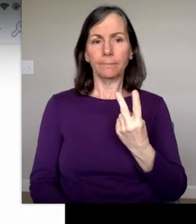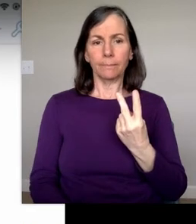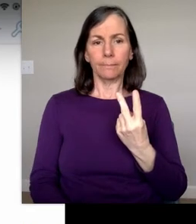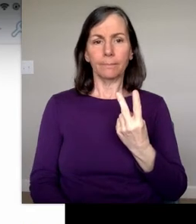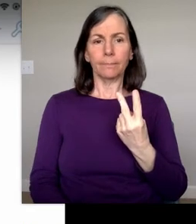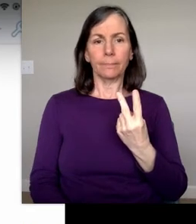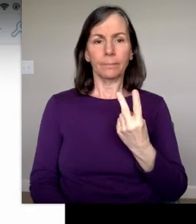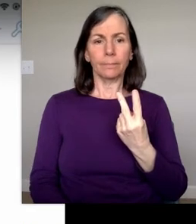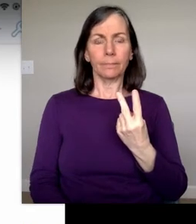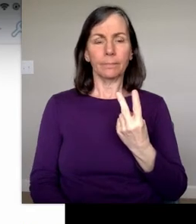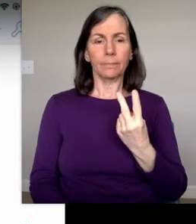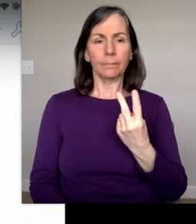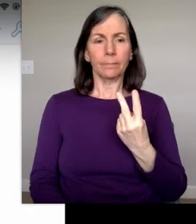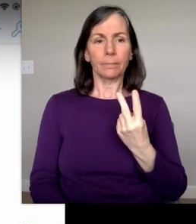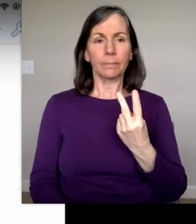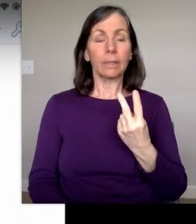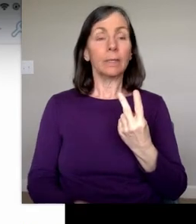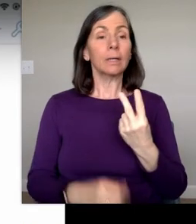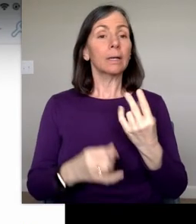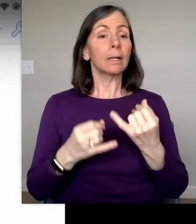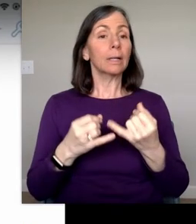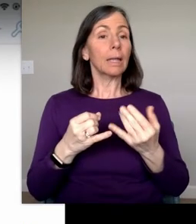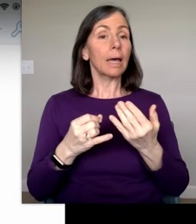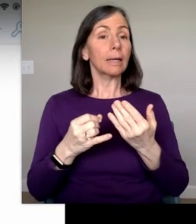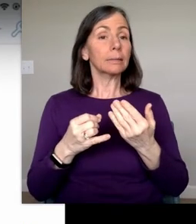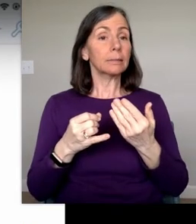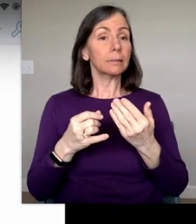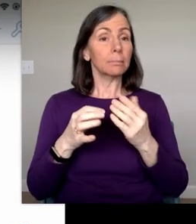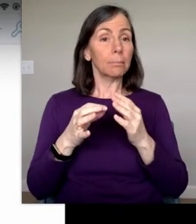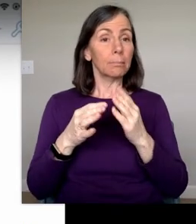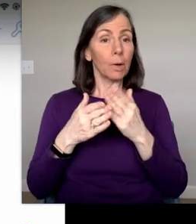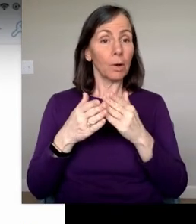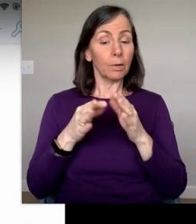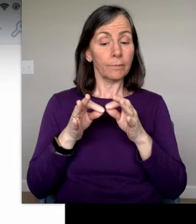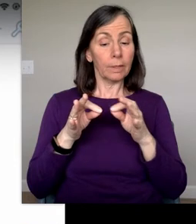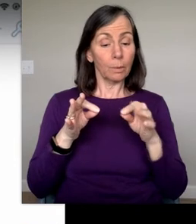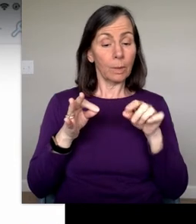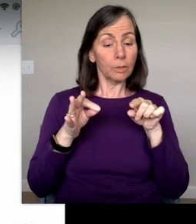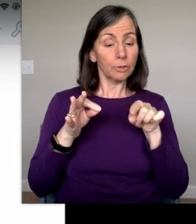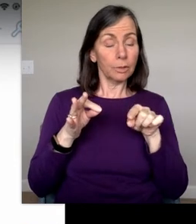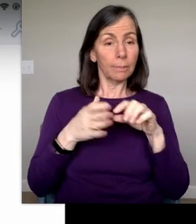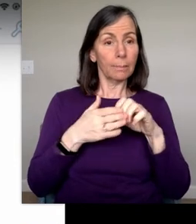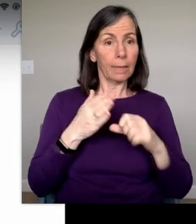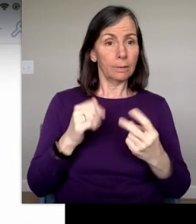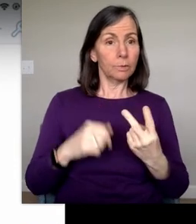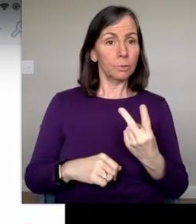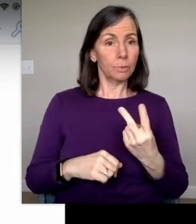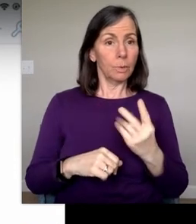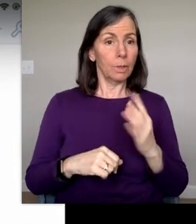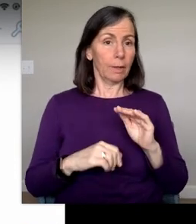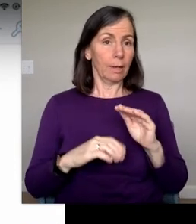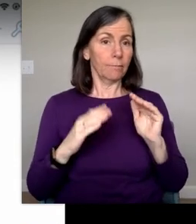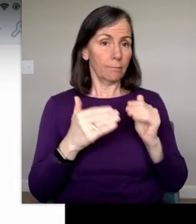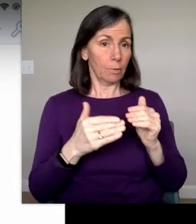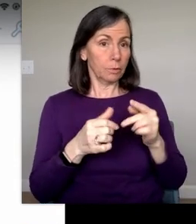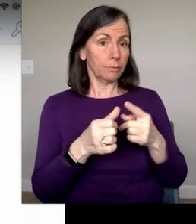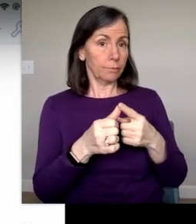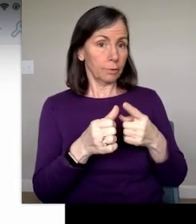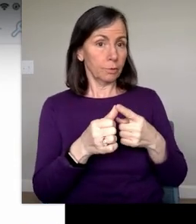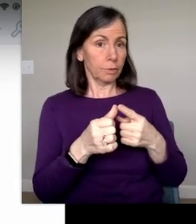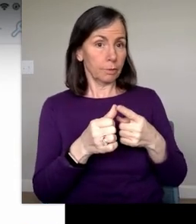The last thing in that statement is minus 2, so that's the first thing we need to undo.